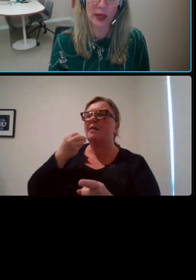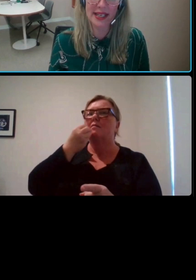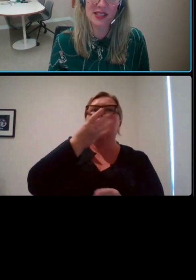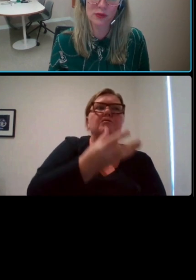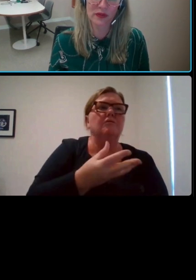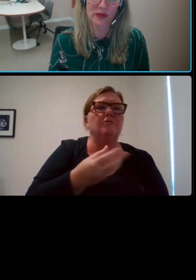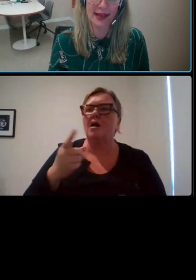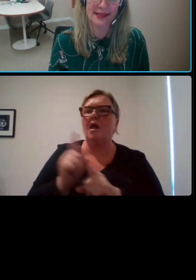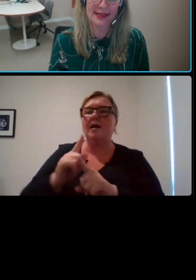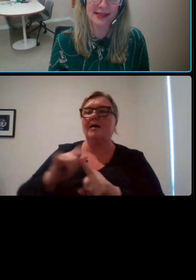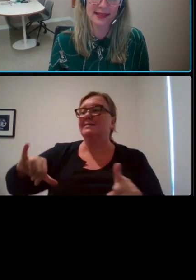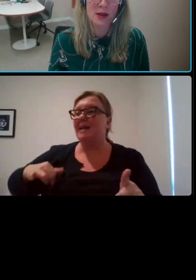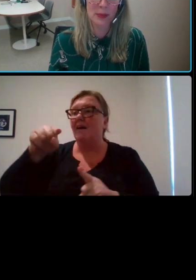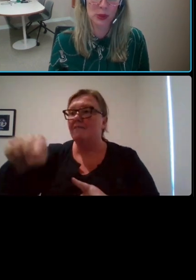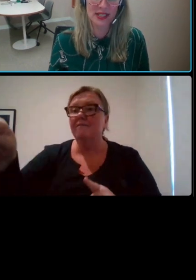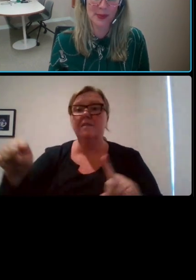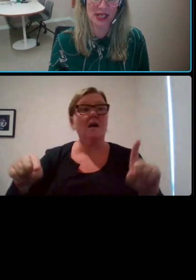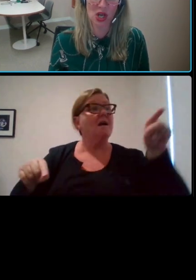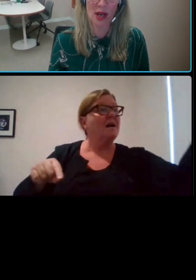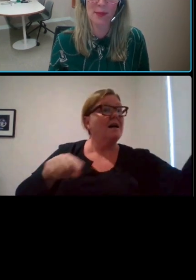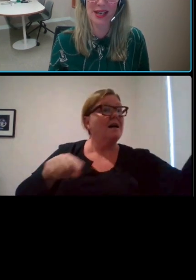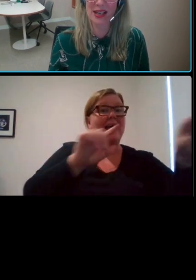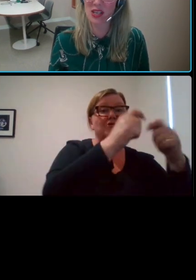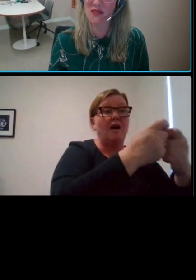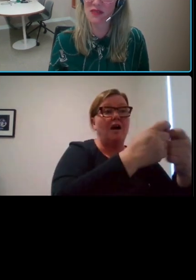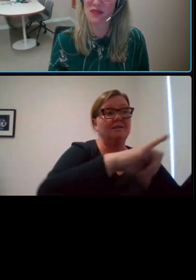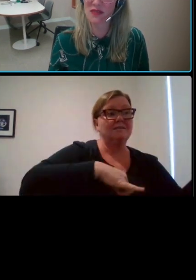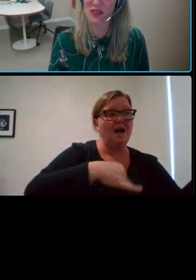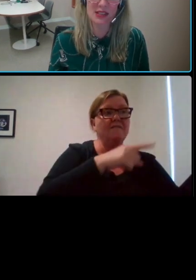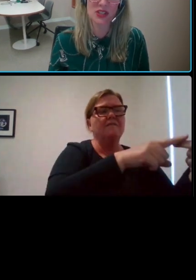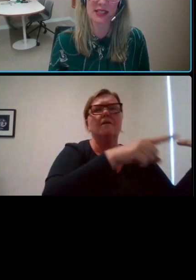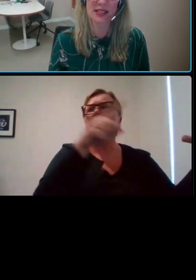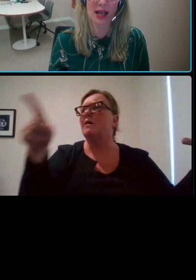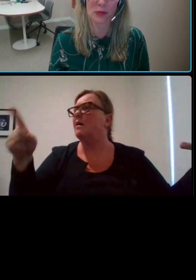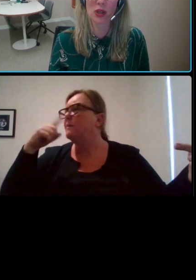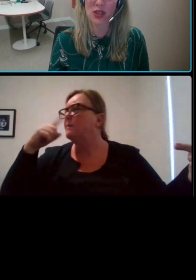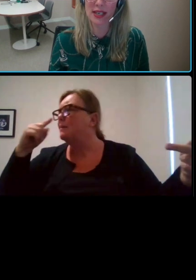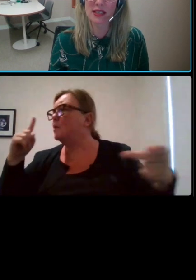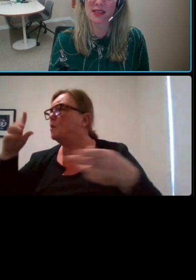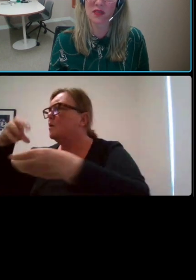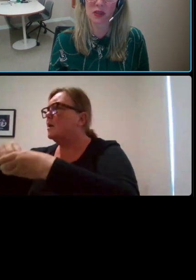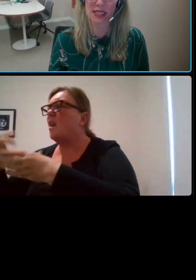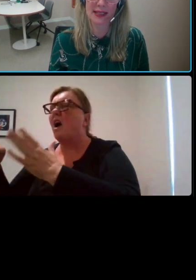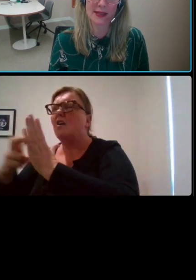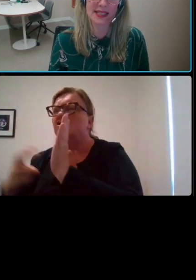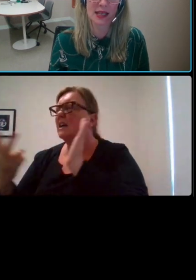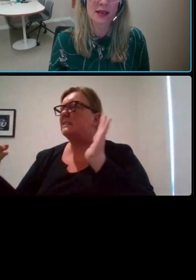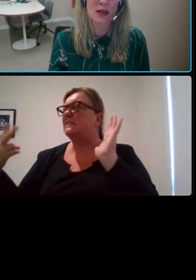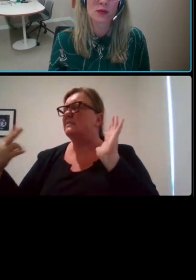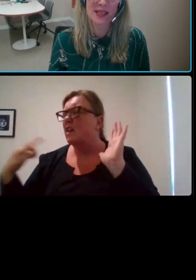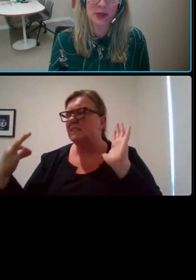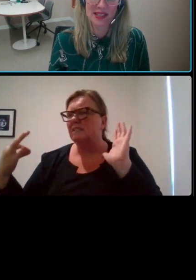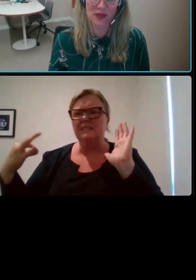including employees of providers, people who spend time in aged care facilities, such as contractors and